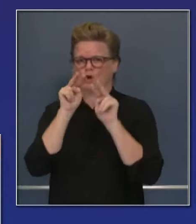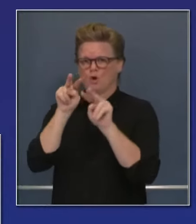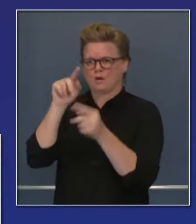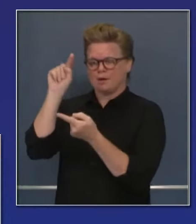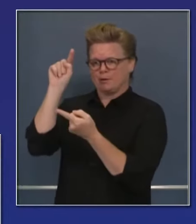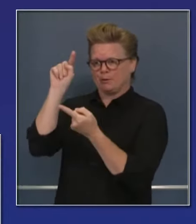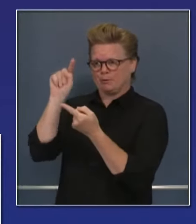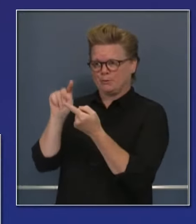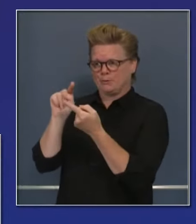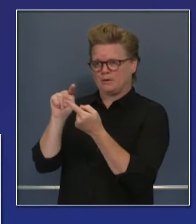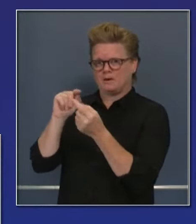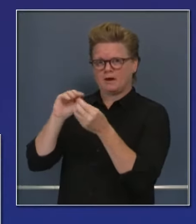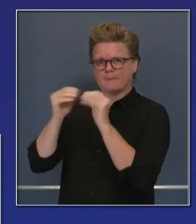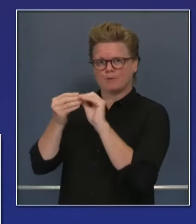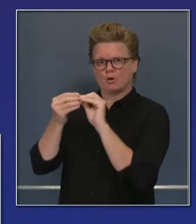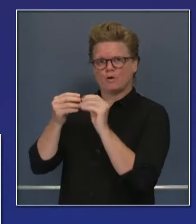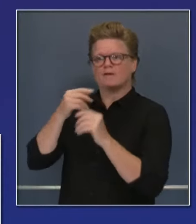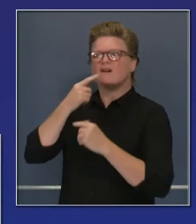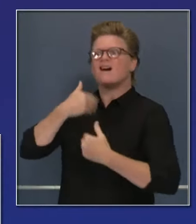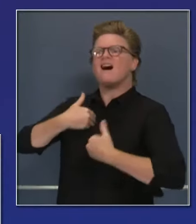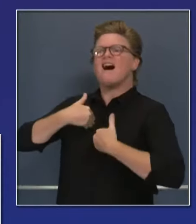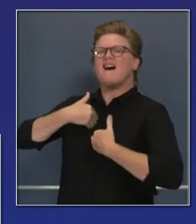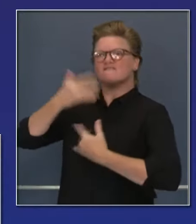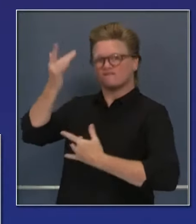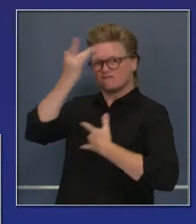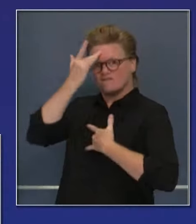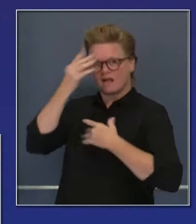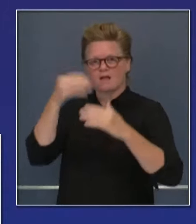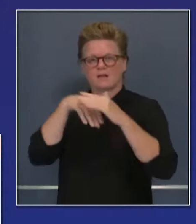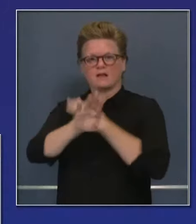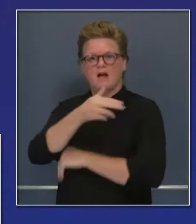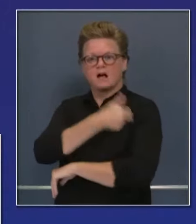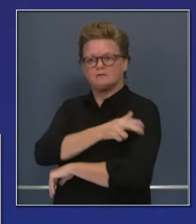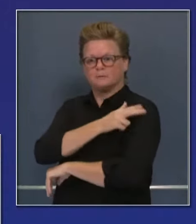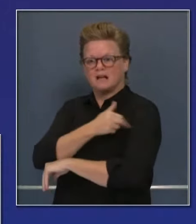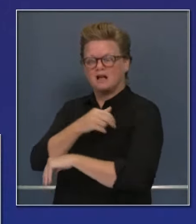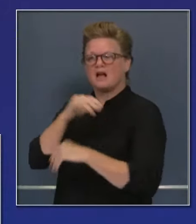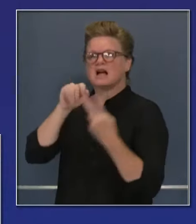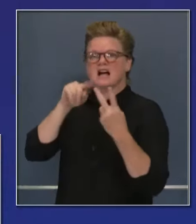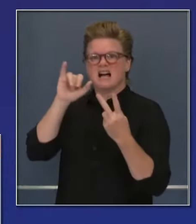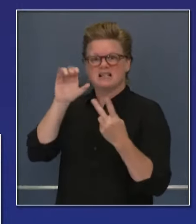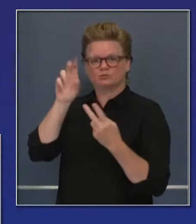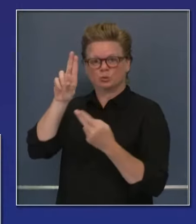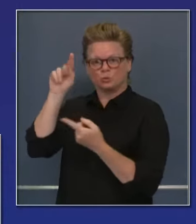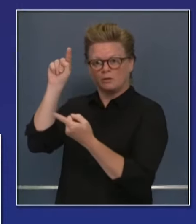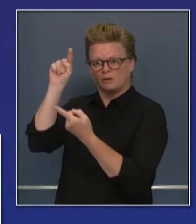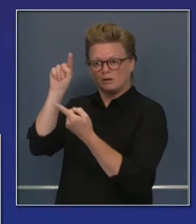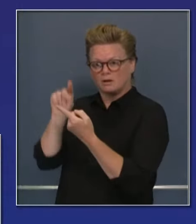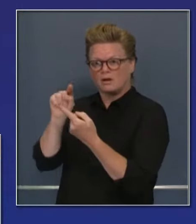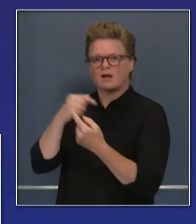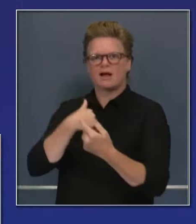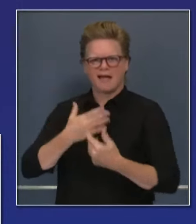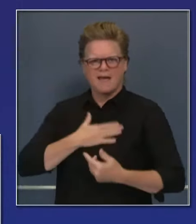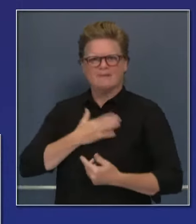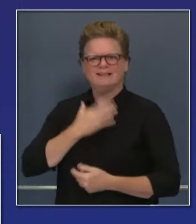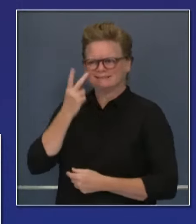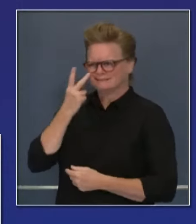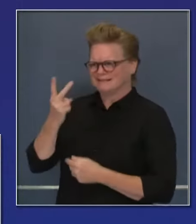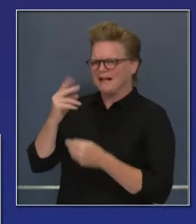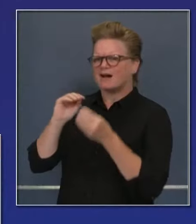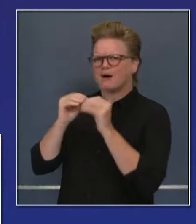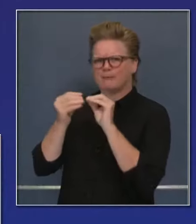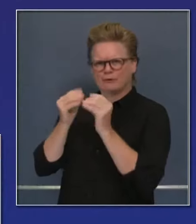the reductions in our hospital and ICU numbers overall. Those are all very promising signs, but gains that we want